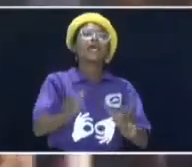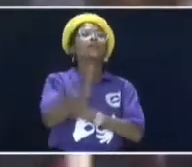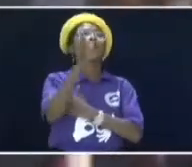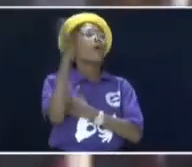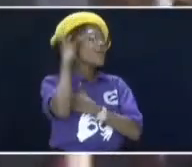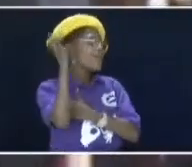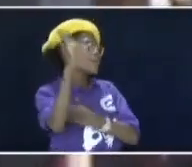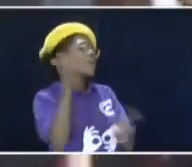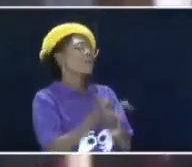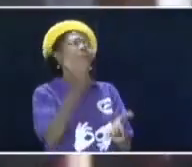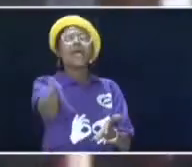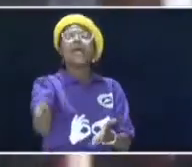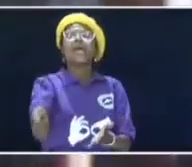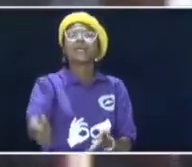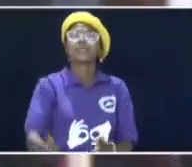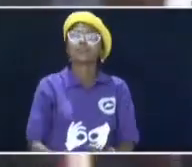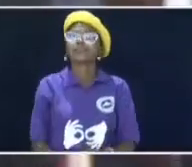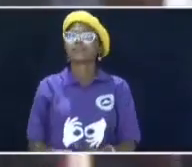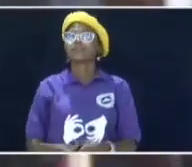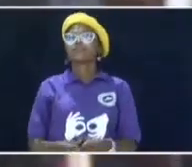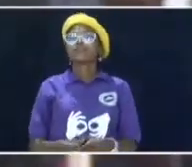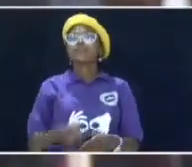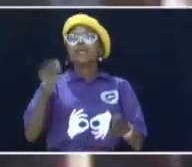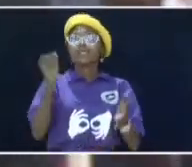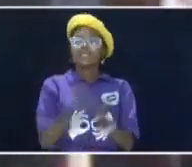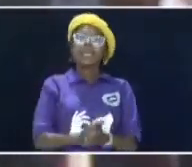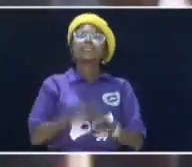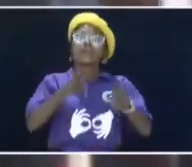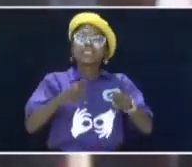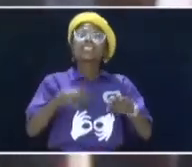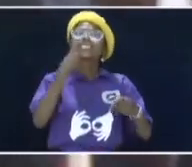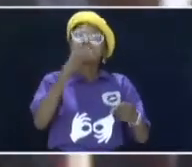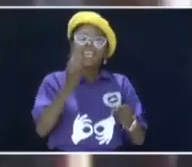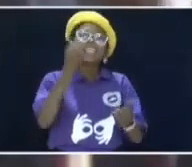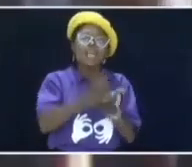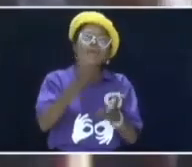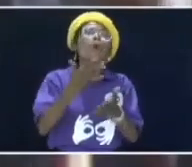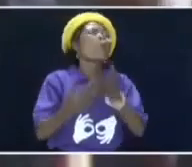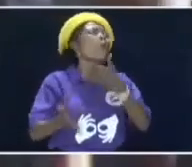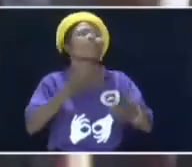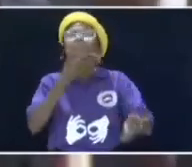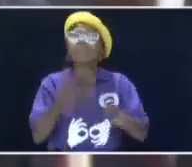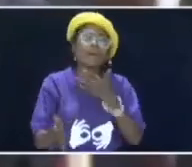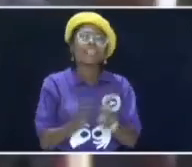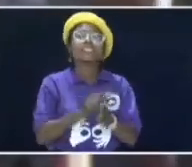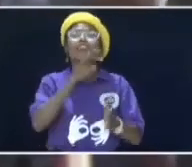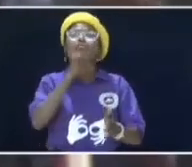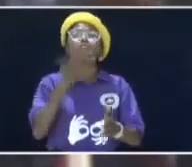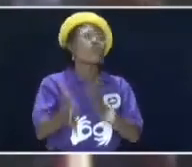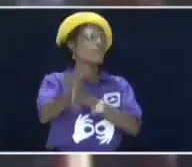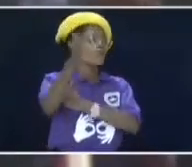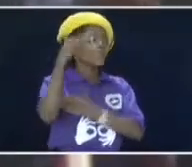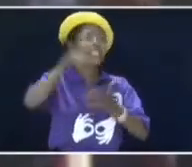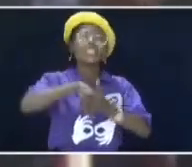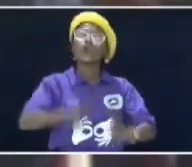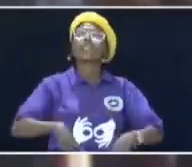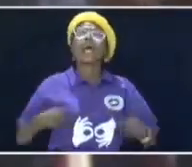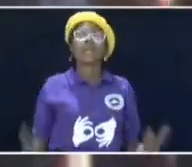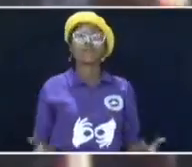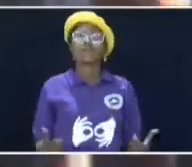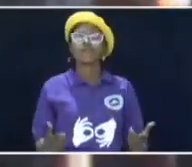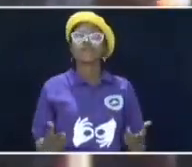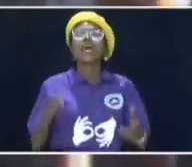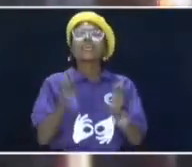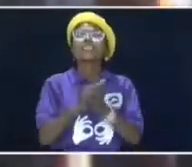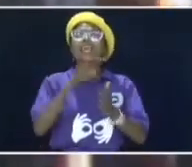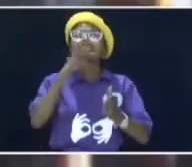amen. That fellow saying amen, whatever that is not of God in your life